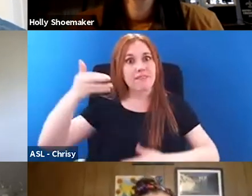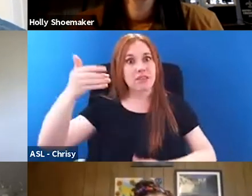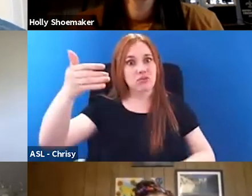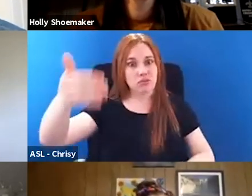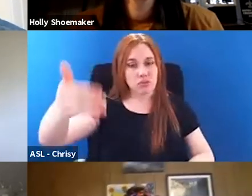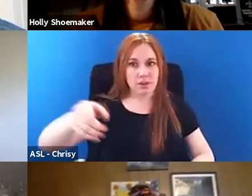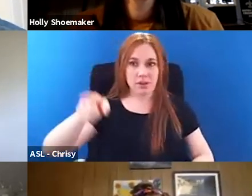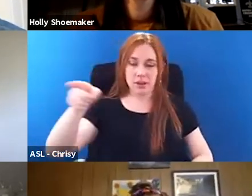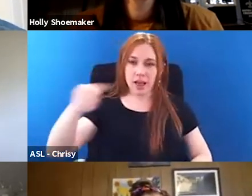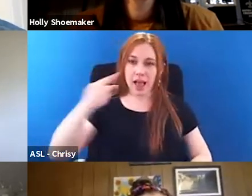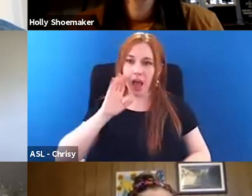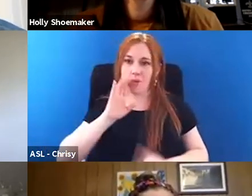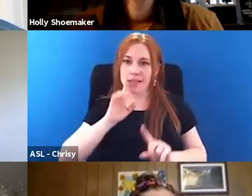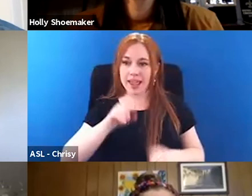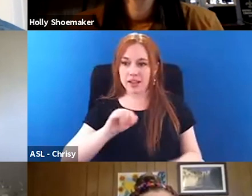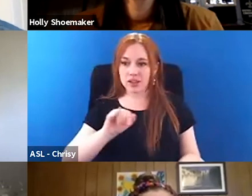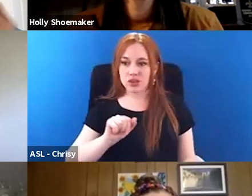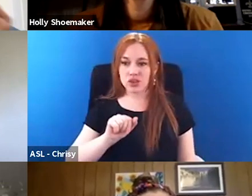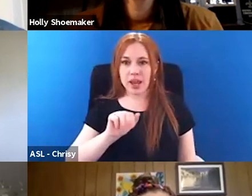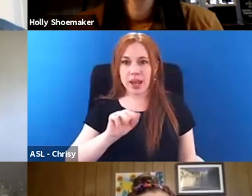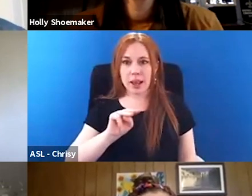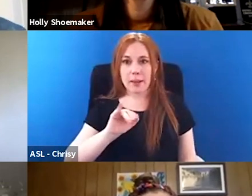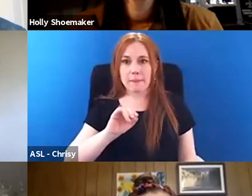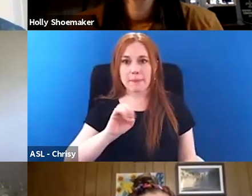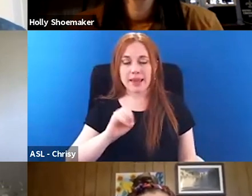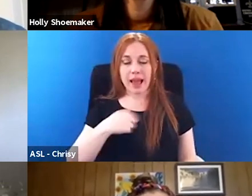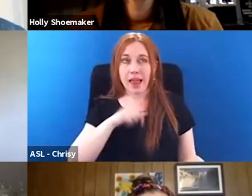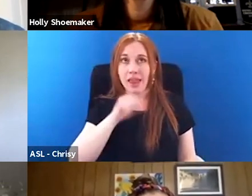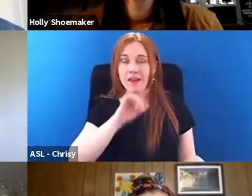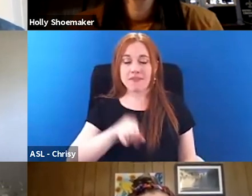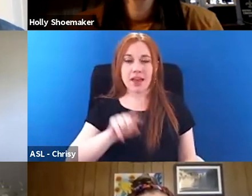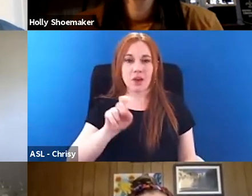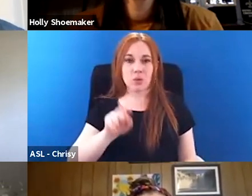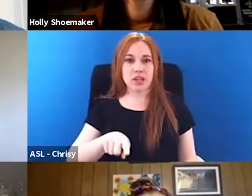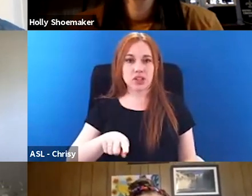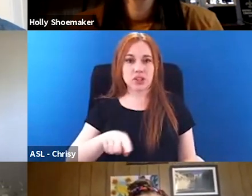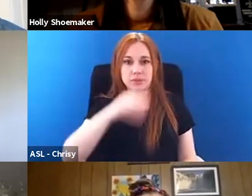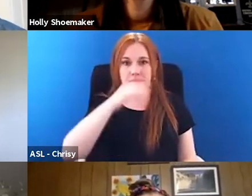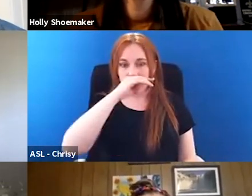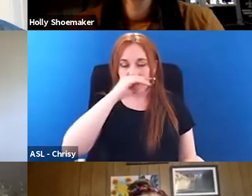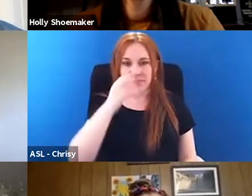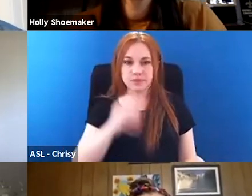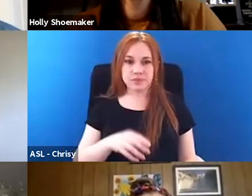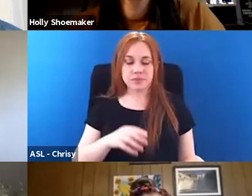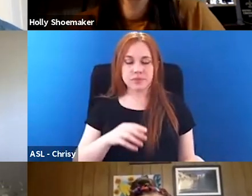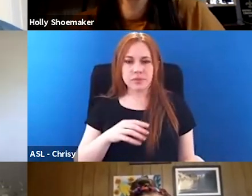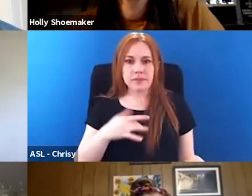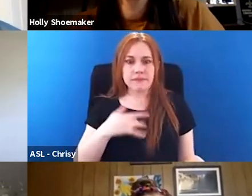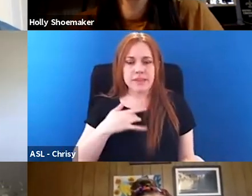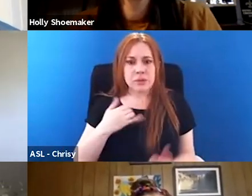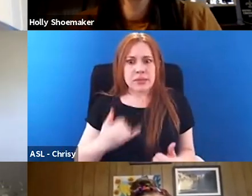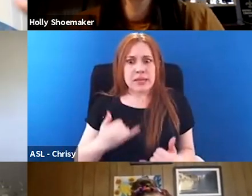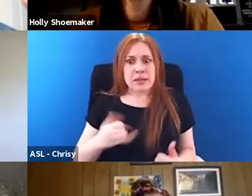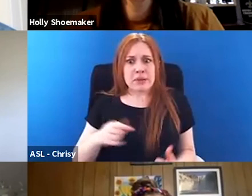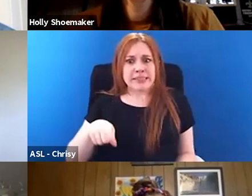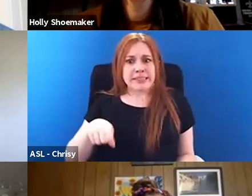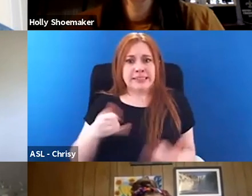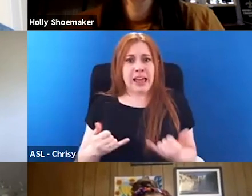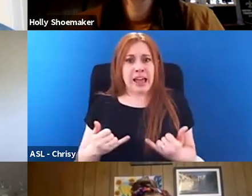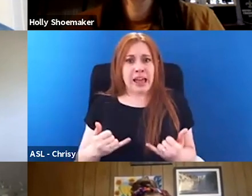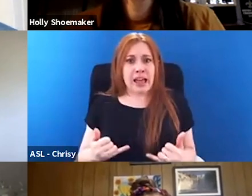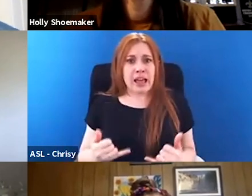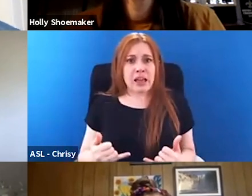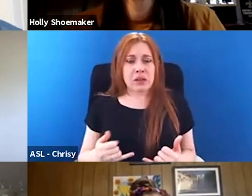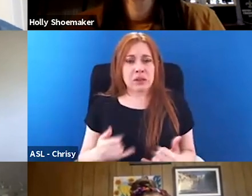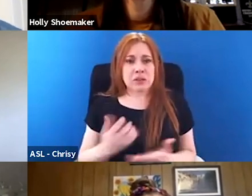think I'll add to Jamie. I think I love the question because there is the fierce urgency of now, as well as then